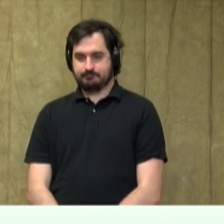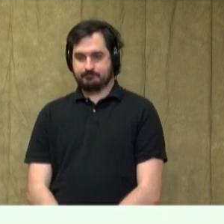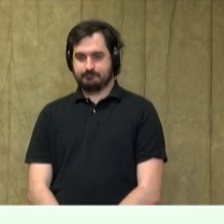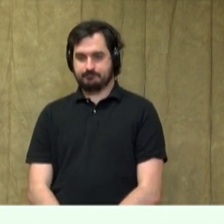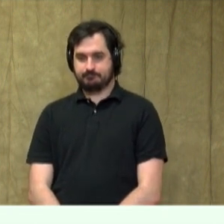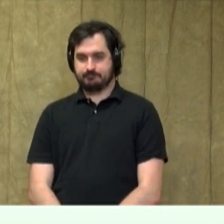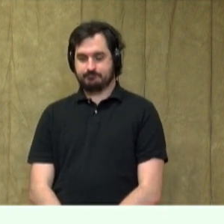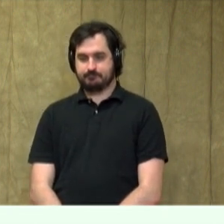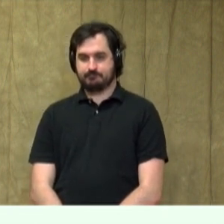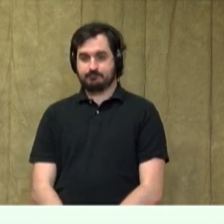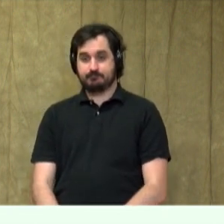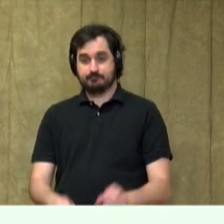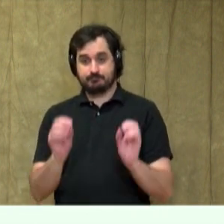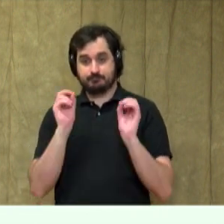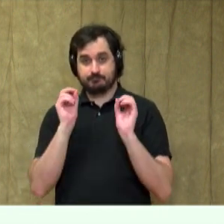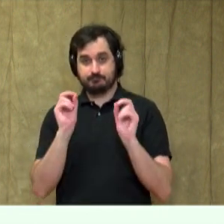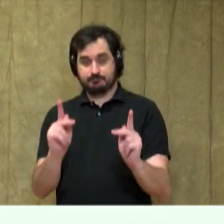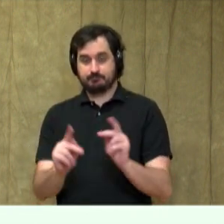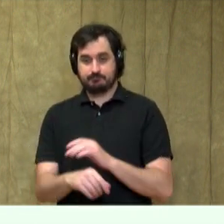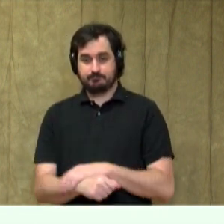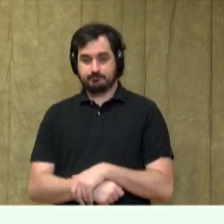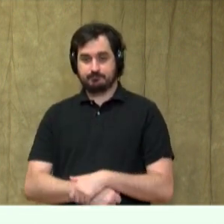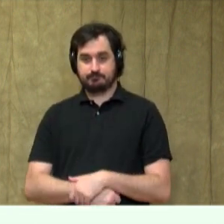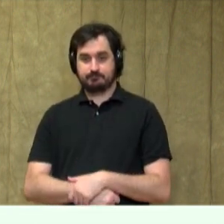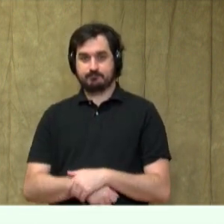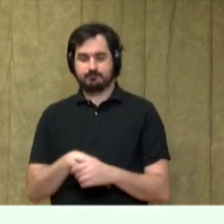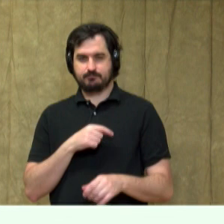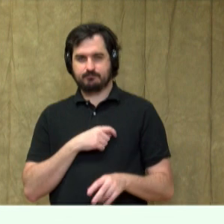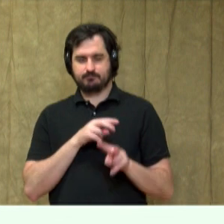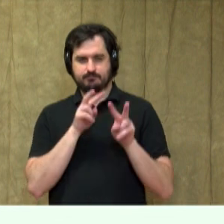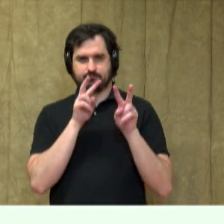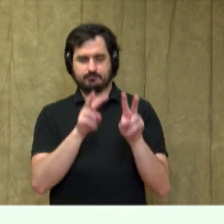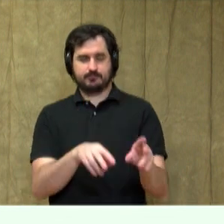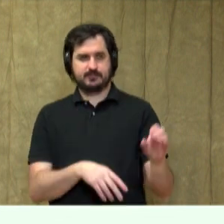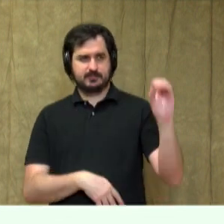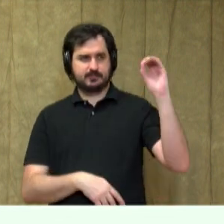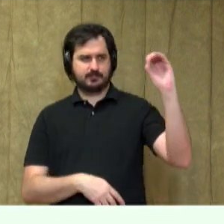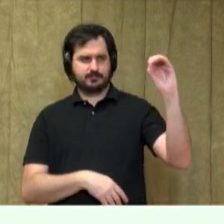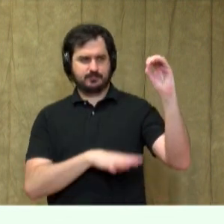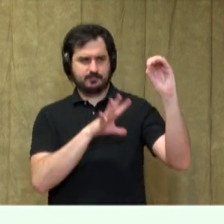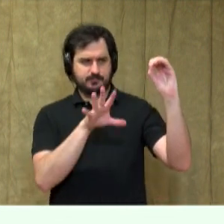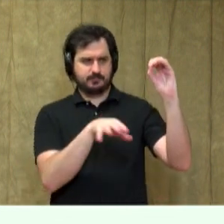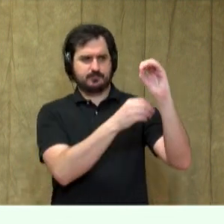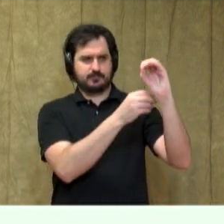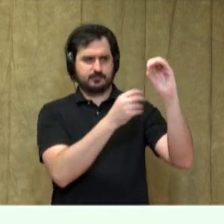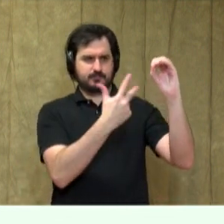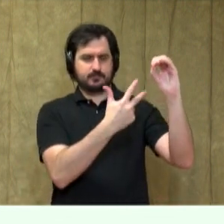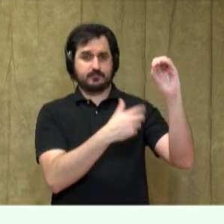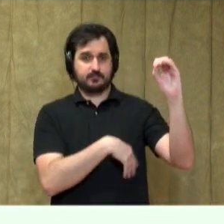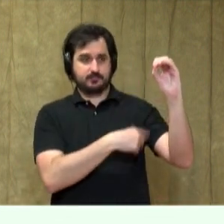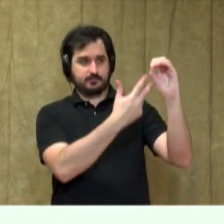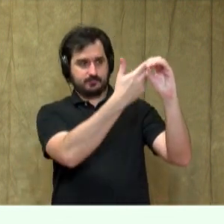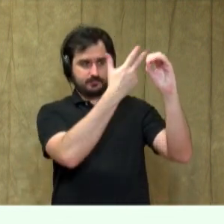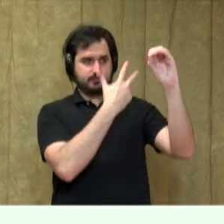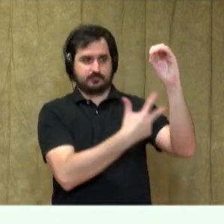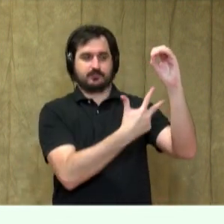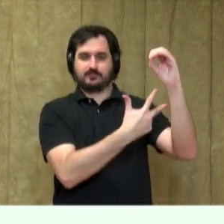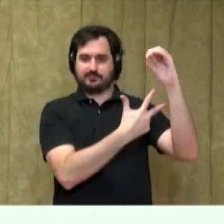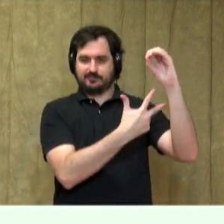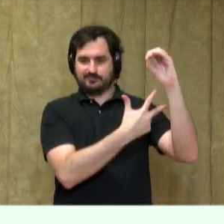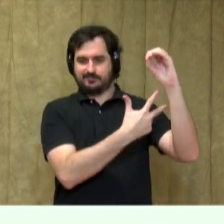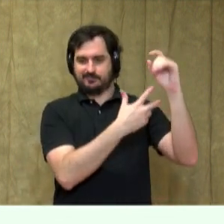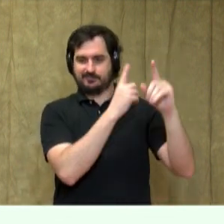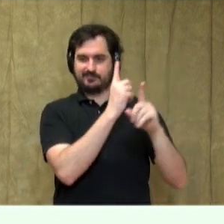Okay, when I look here, my first term after 0 is going to be 3, isn't it? Because I'm